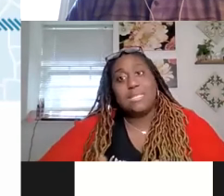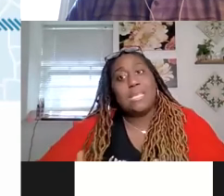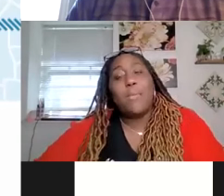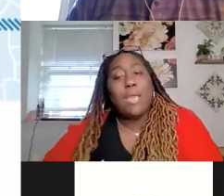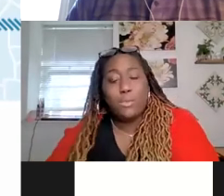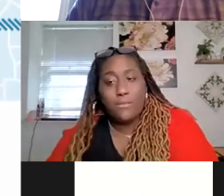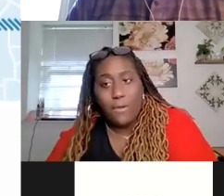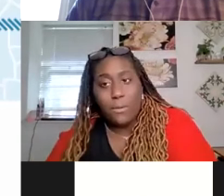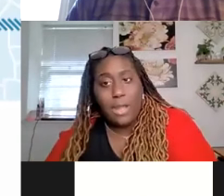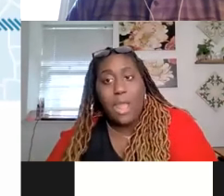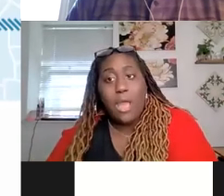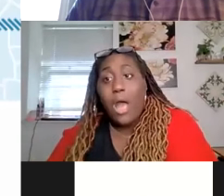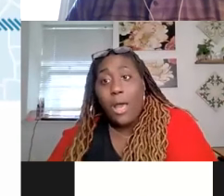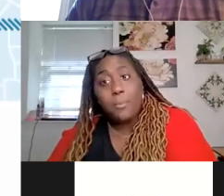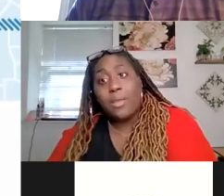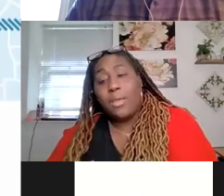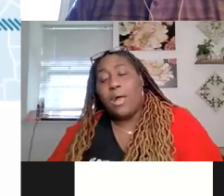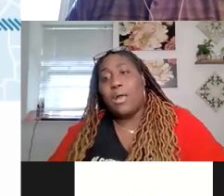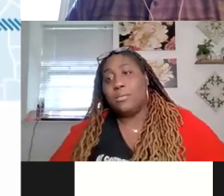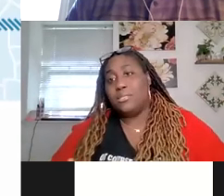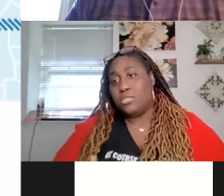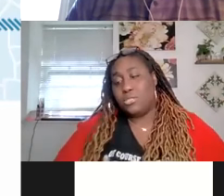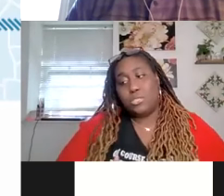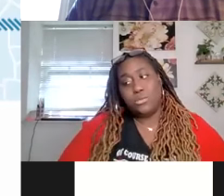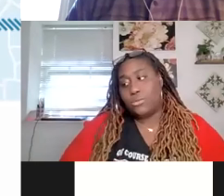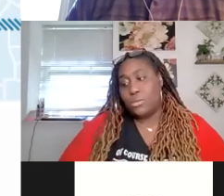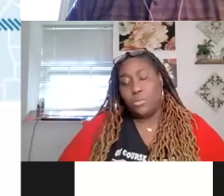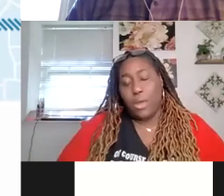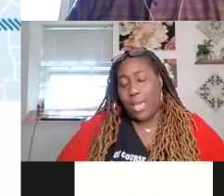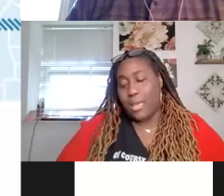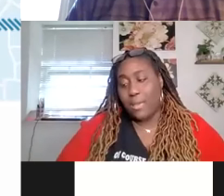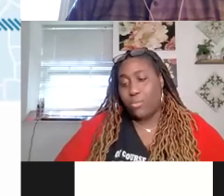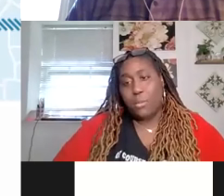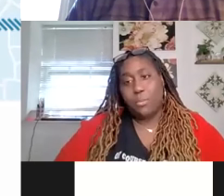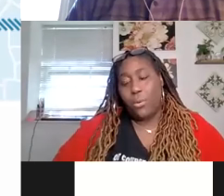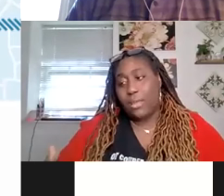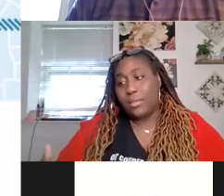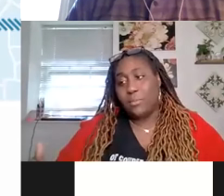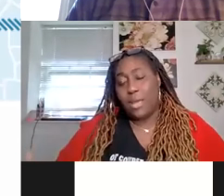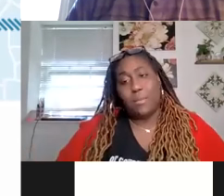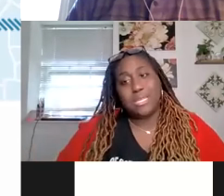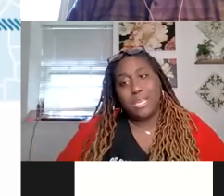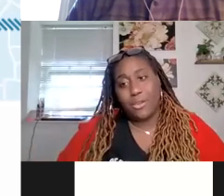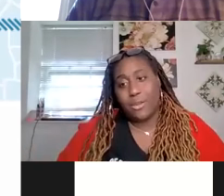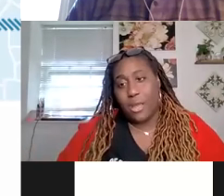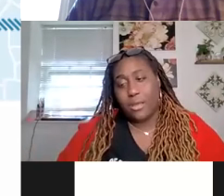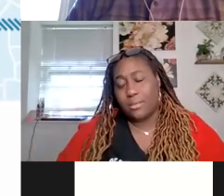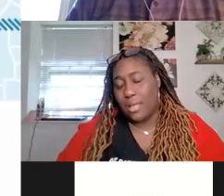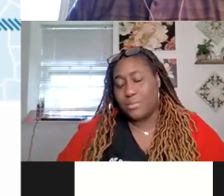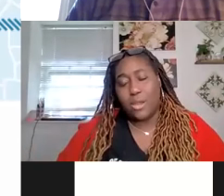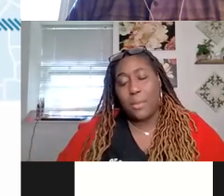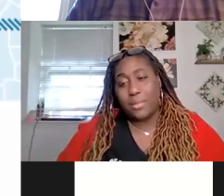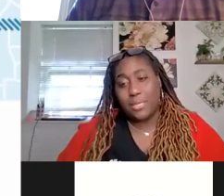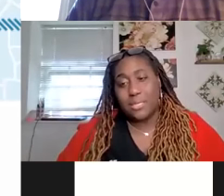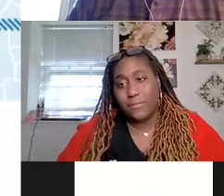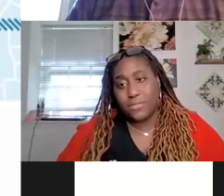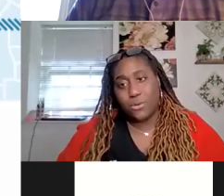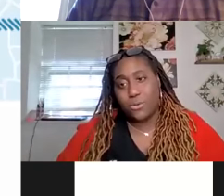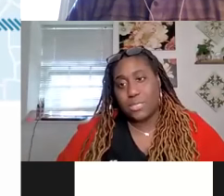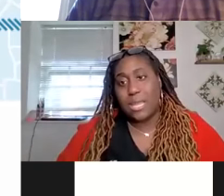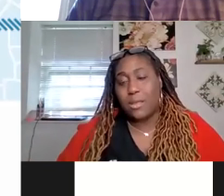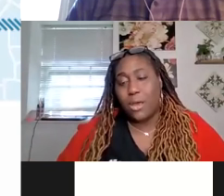And there is a pathway forward and up to at one point become a security, a